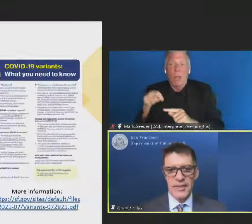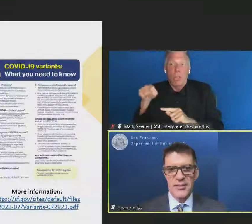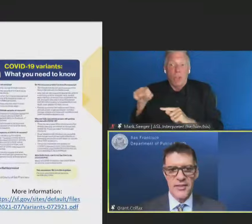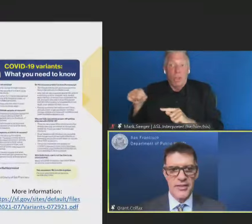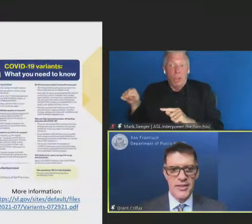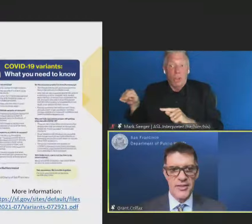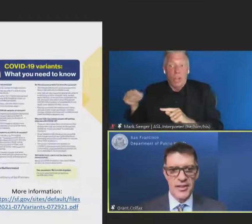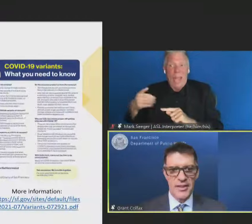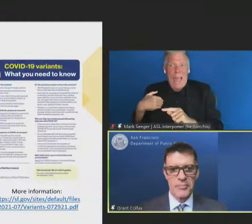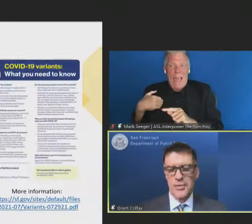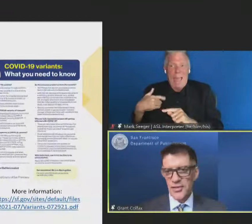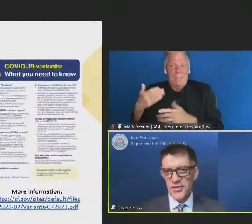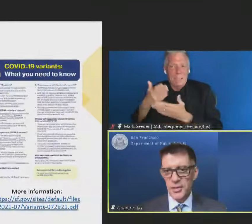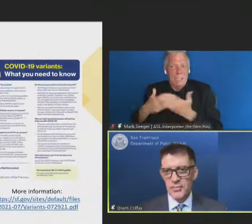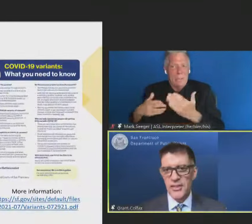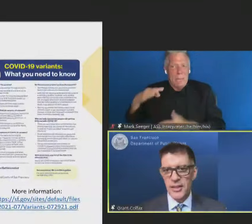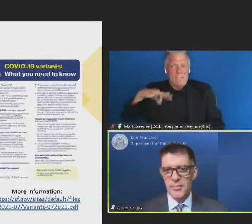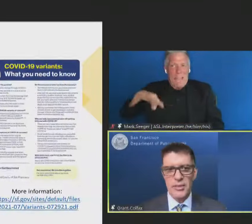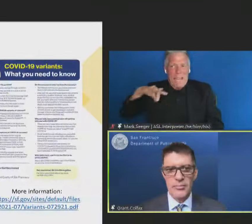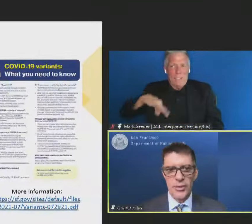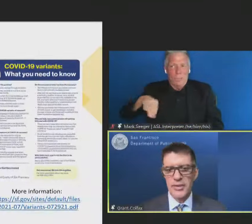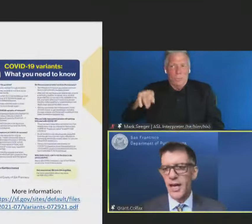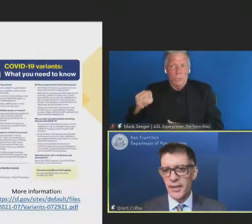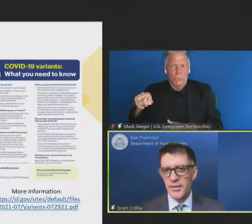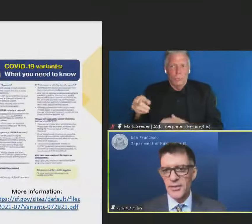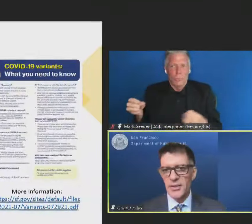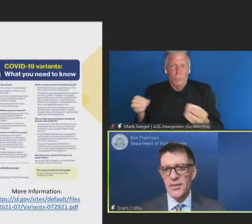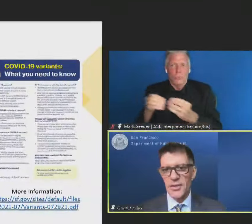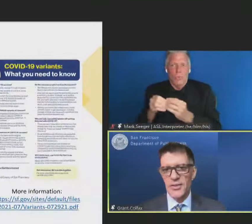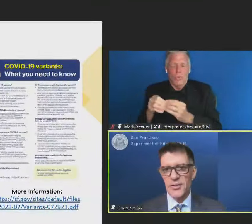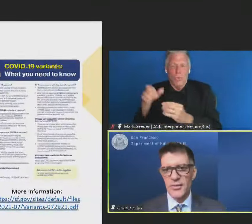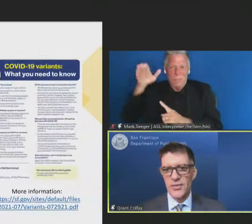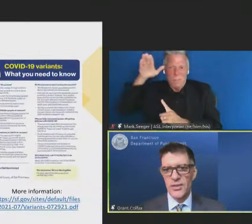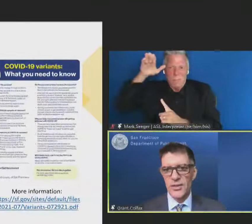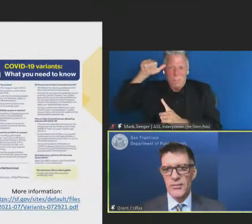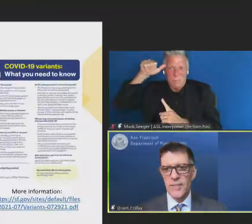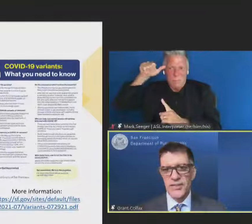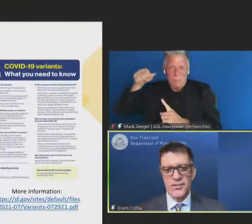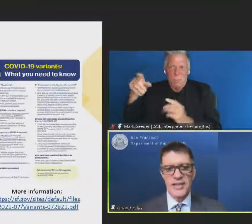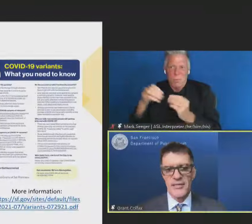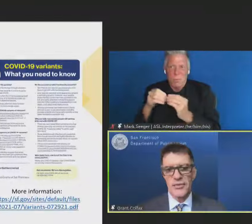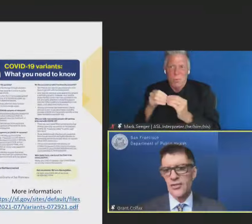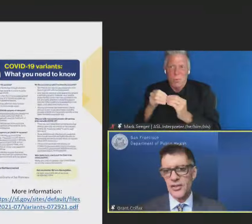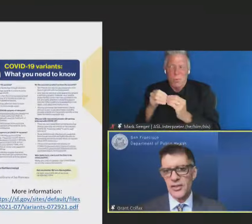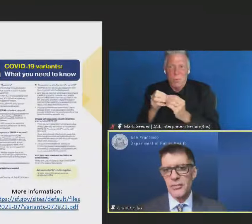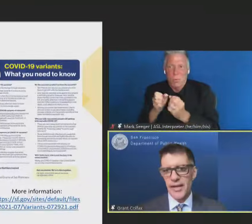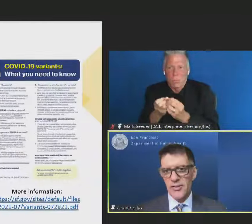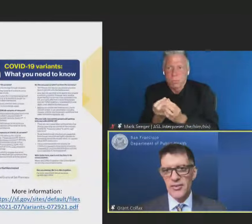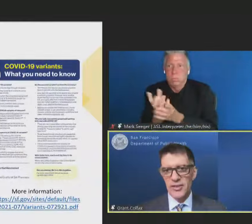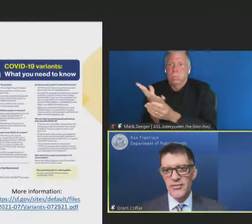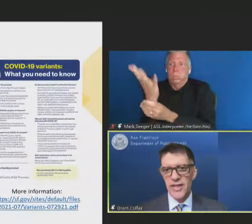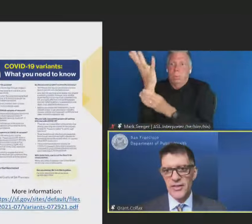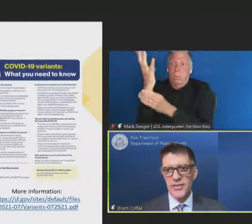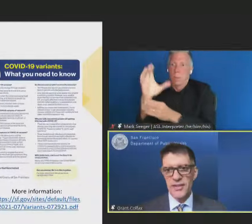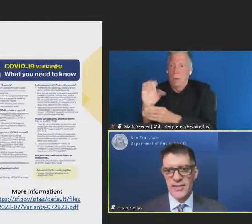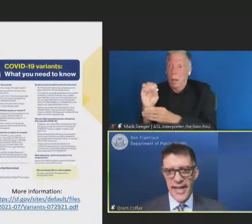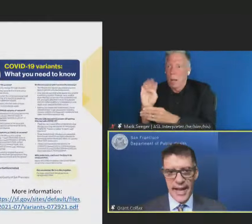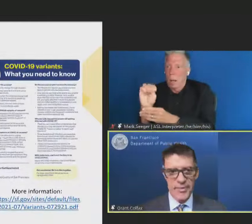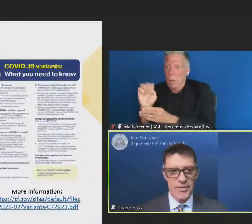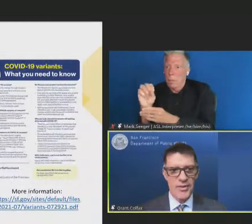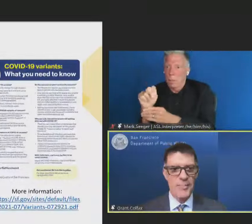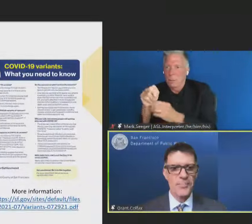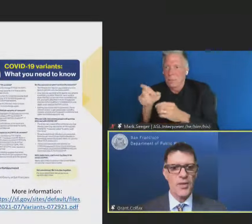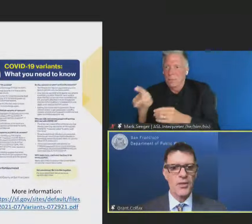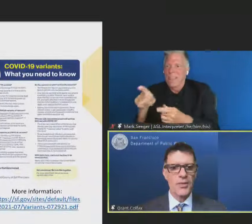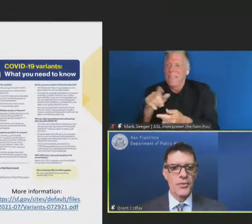the parent virus and they persist or become more common. So this is basically evolutionary biology. The virus